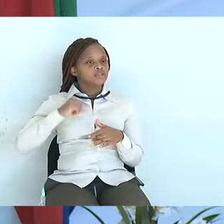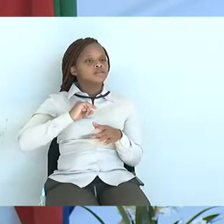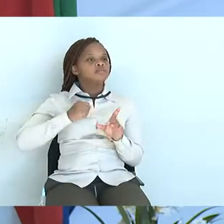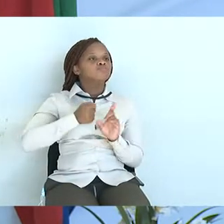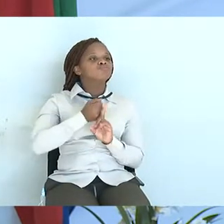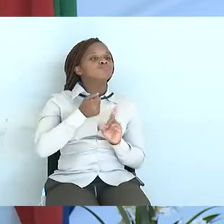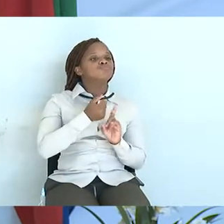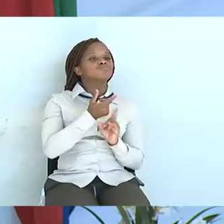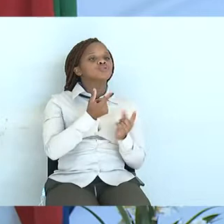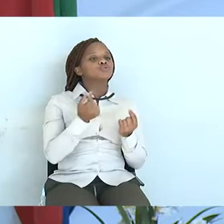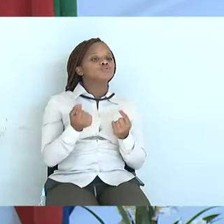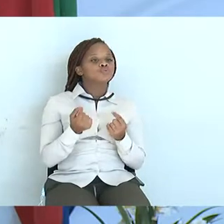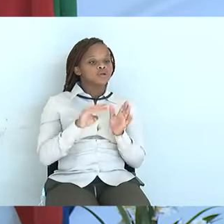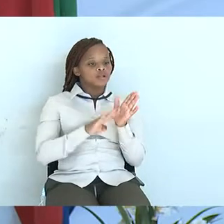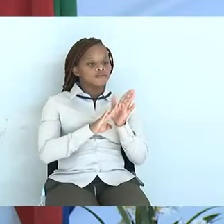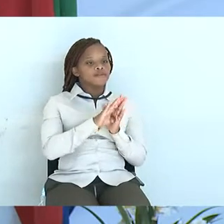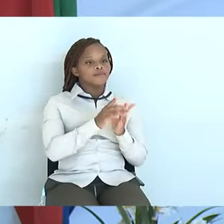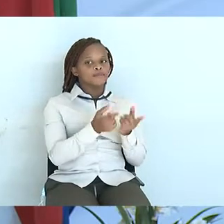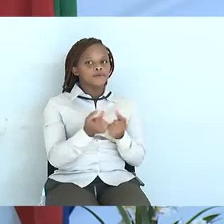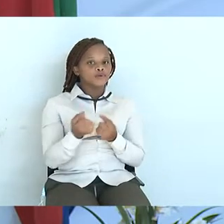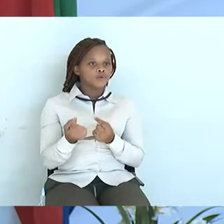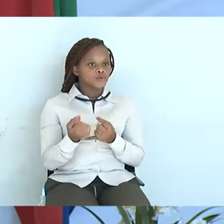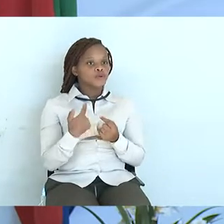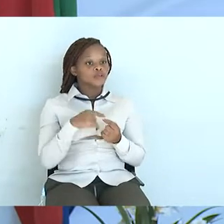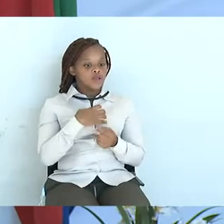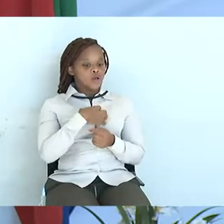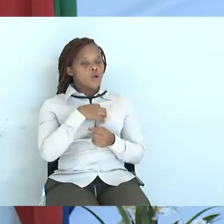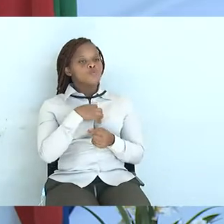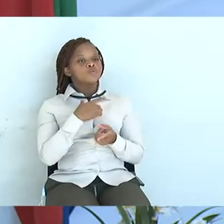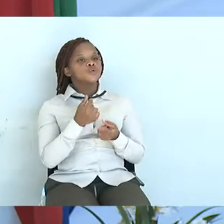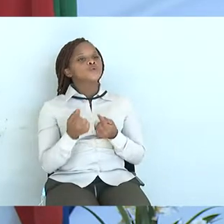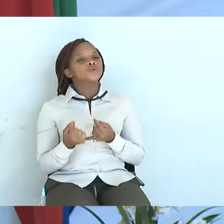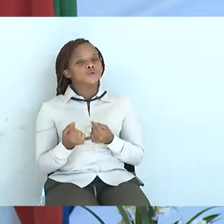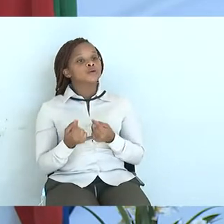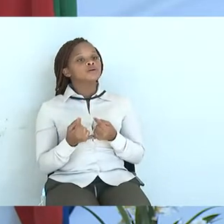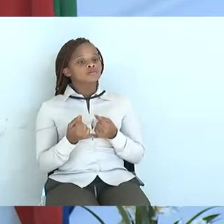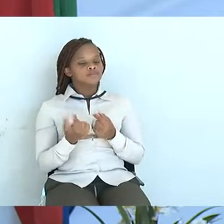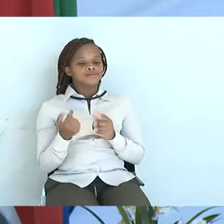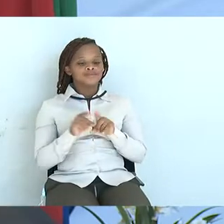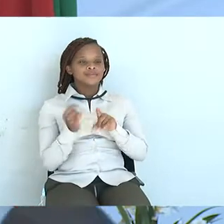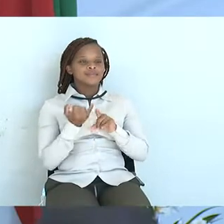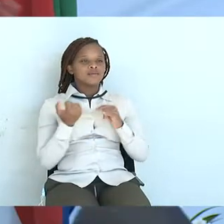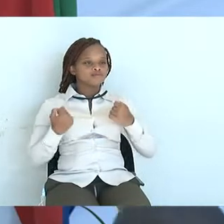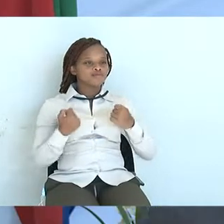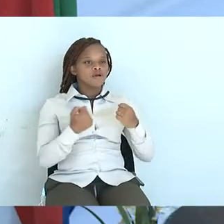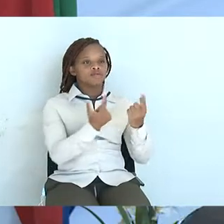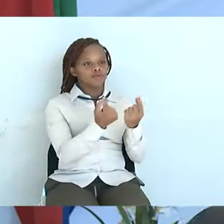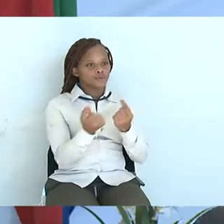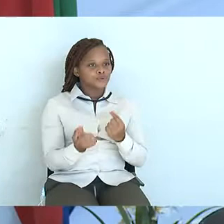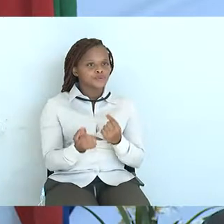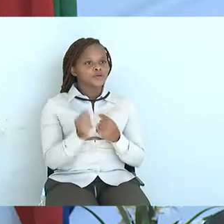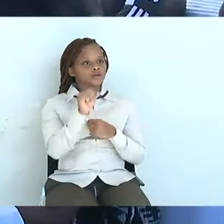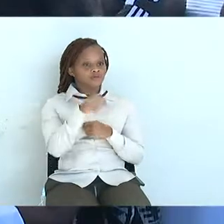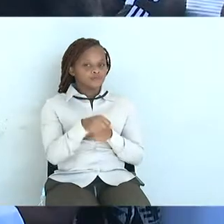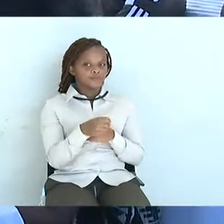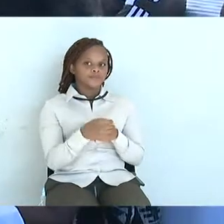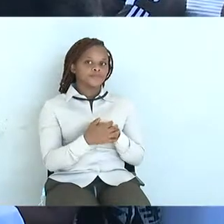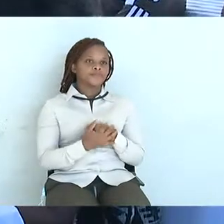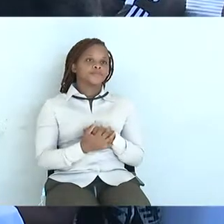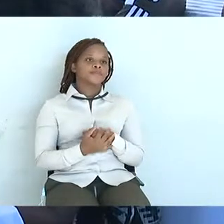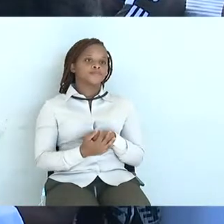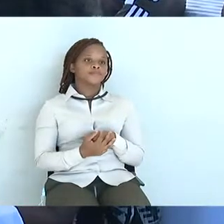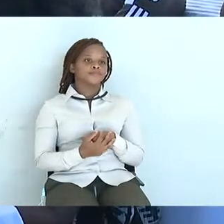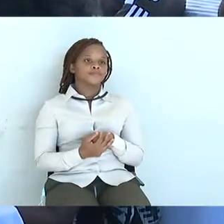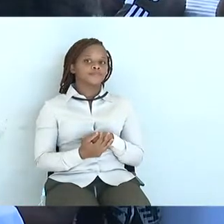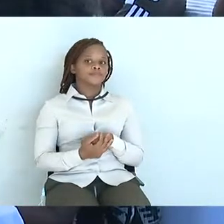They own it, they drive it. And when we talk about renewable energy, municipalities must not be spectators in that